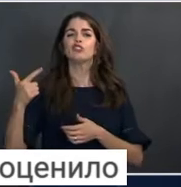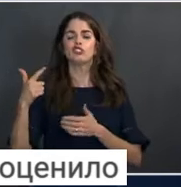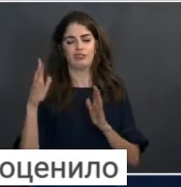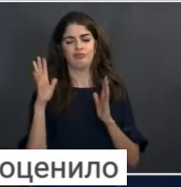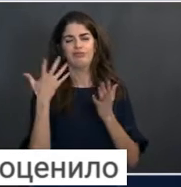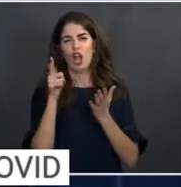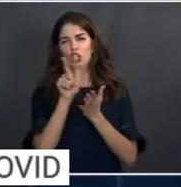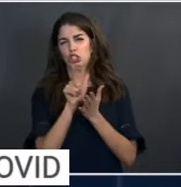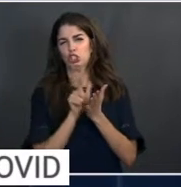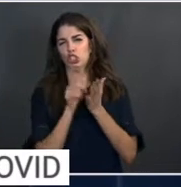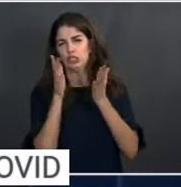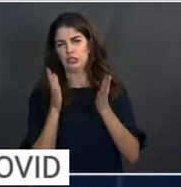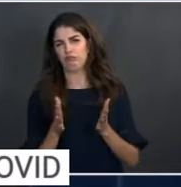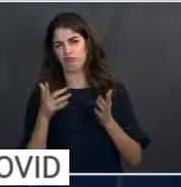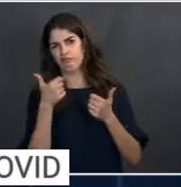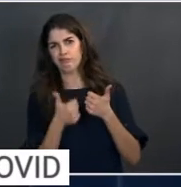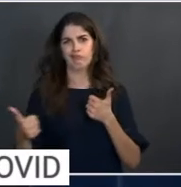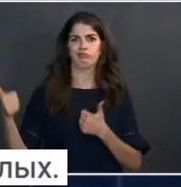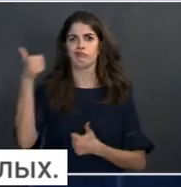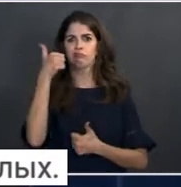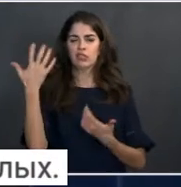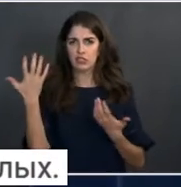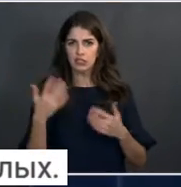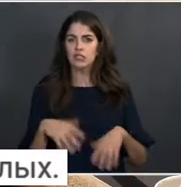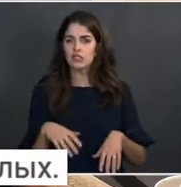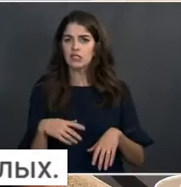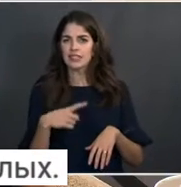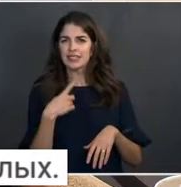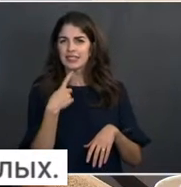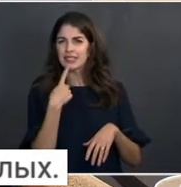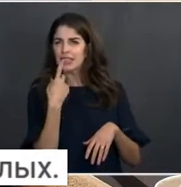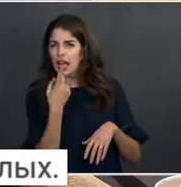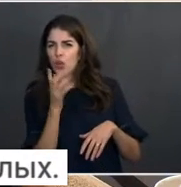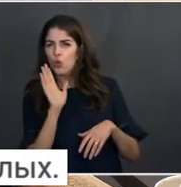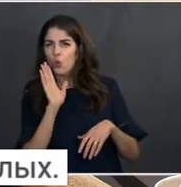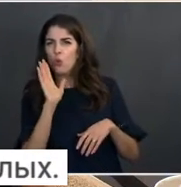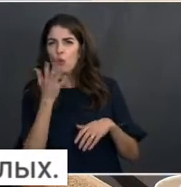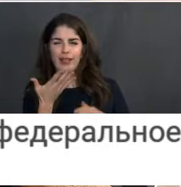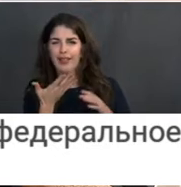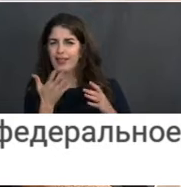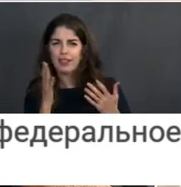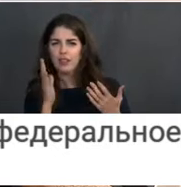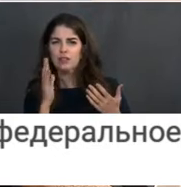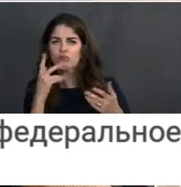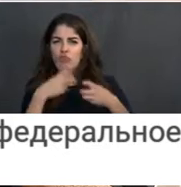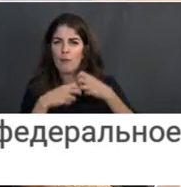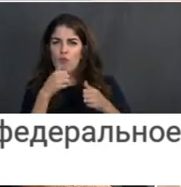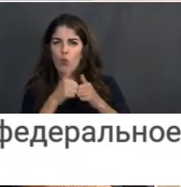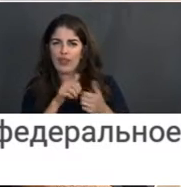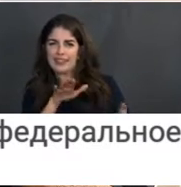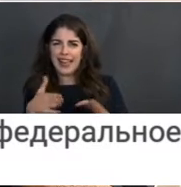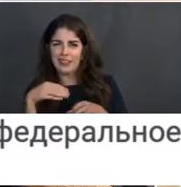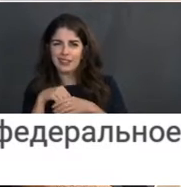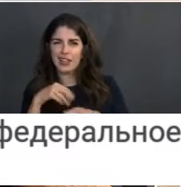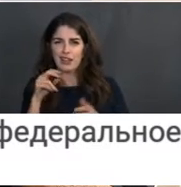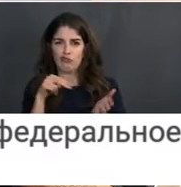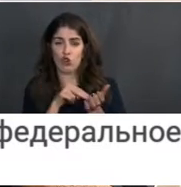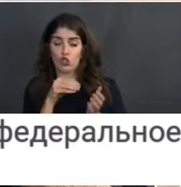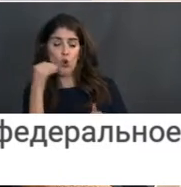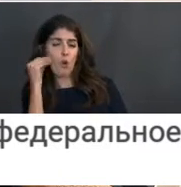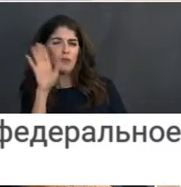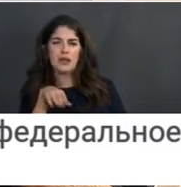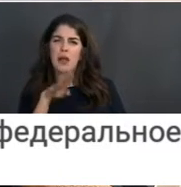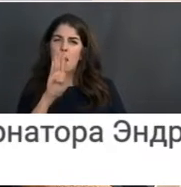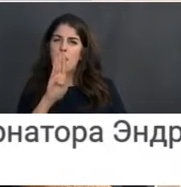state had undercounted the number of COVID deaths by as much as 50% in nursing homes. Would President Biden support a